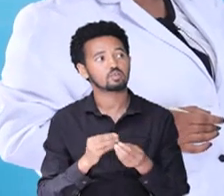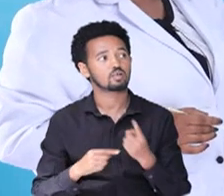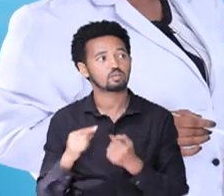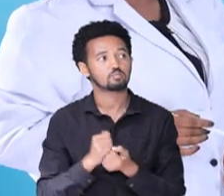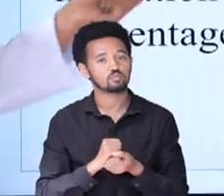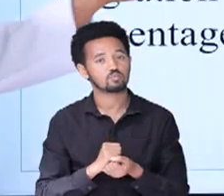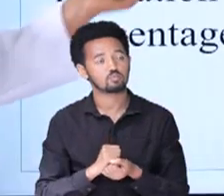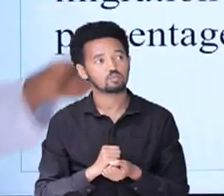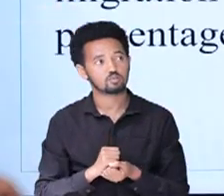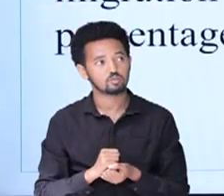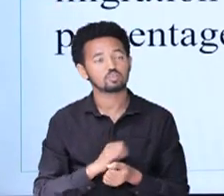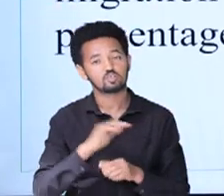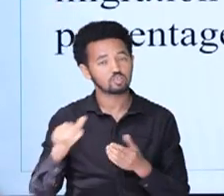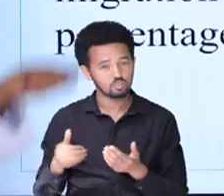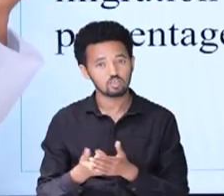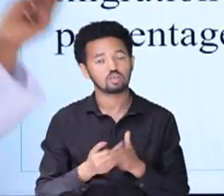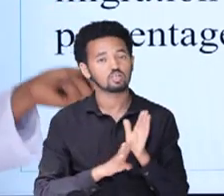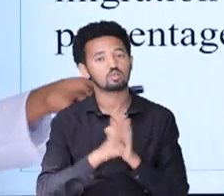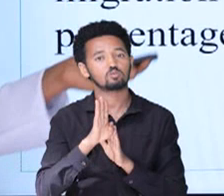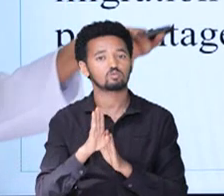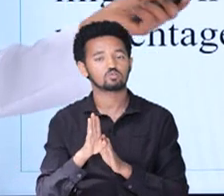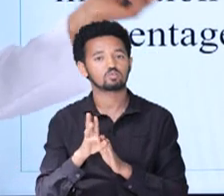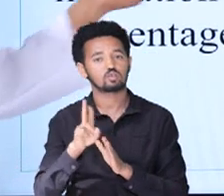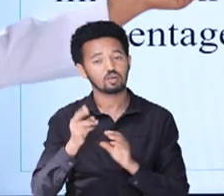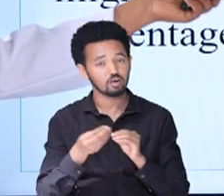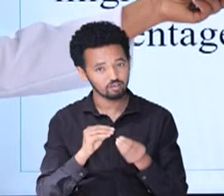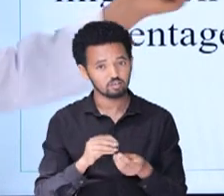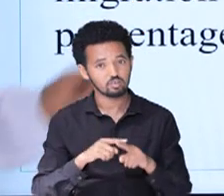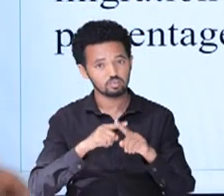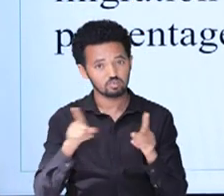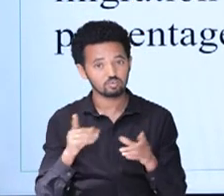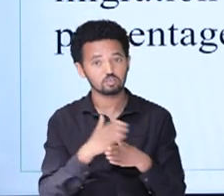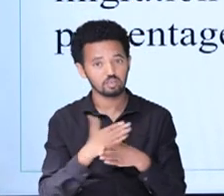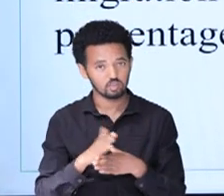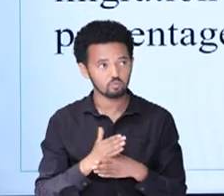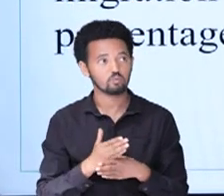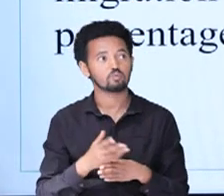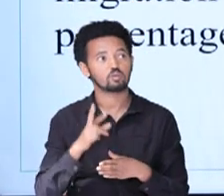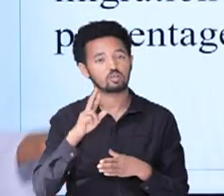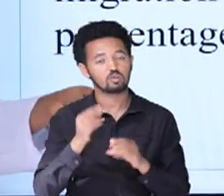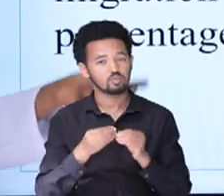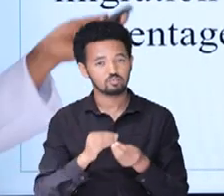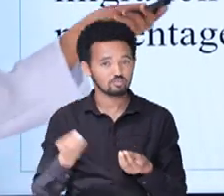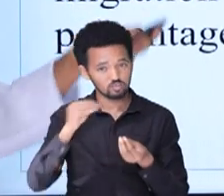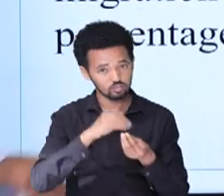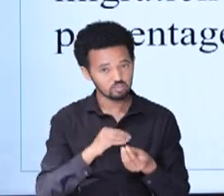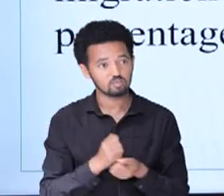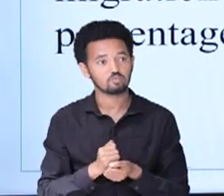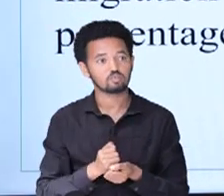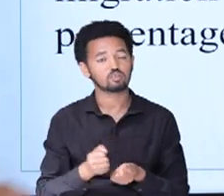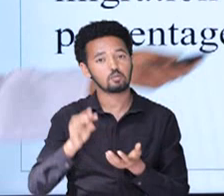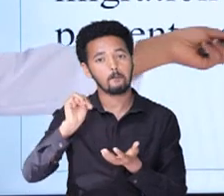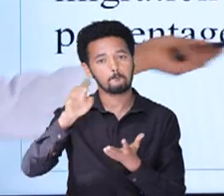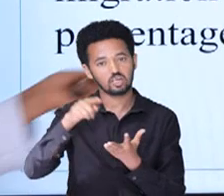2009 data sheet. General growth rate, as we have seen in the previous, it is the difference between rate of natural increase and net